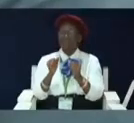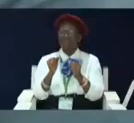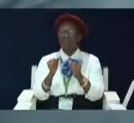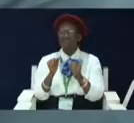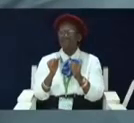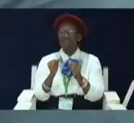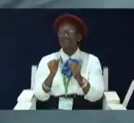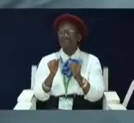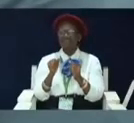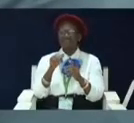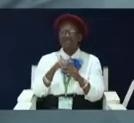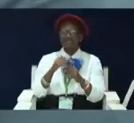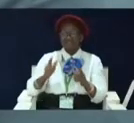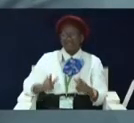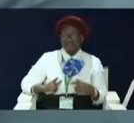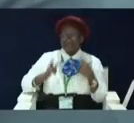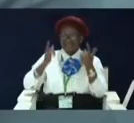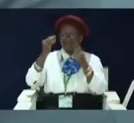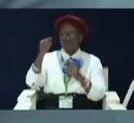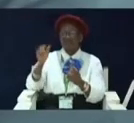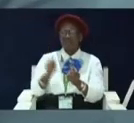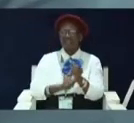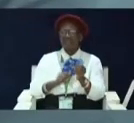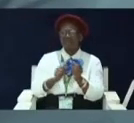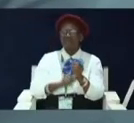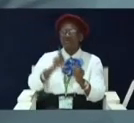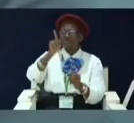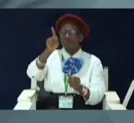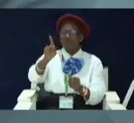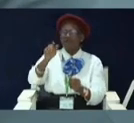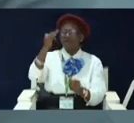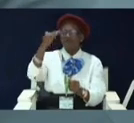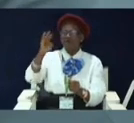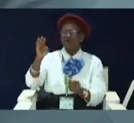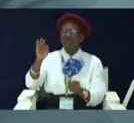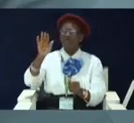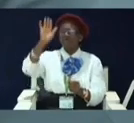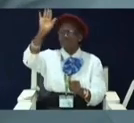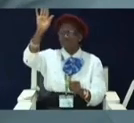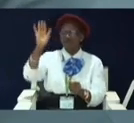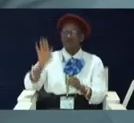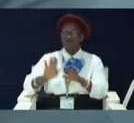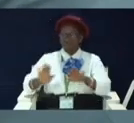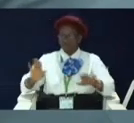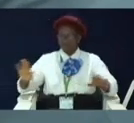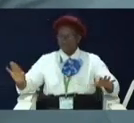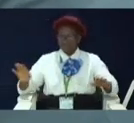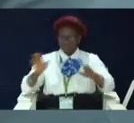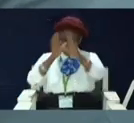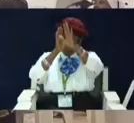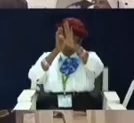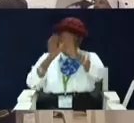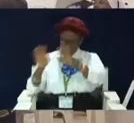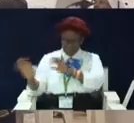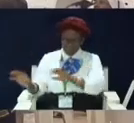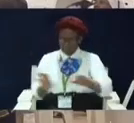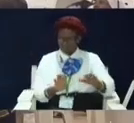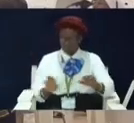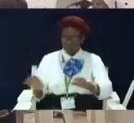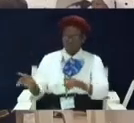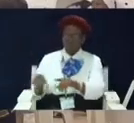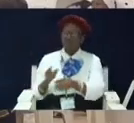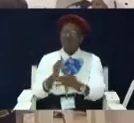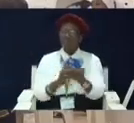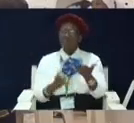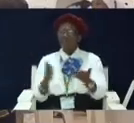Almighty, in the lives of every one of your children, Father, do something new.